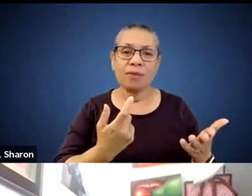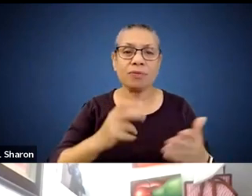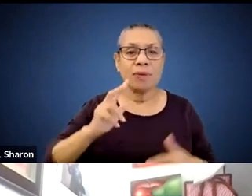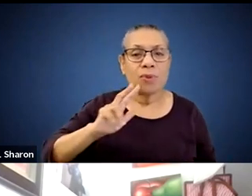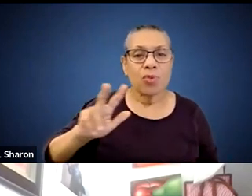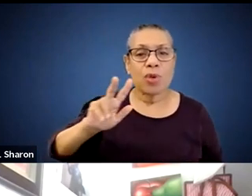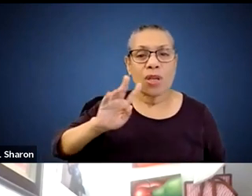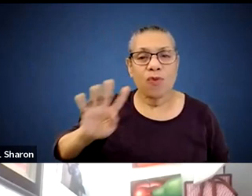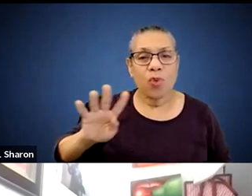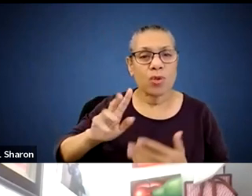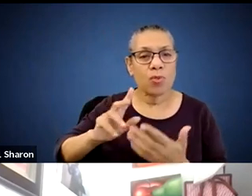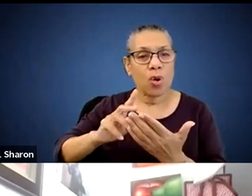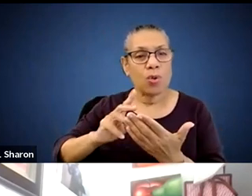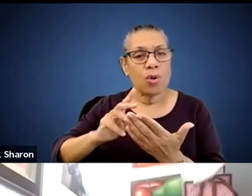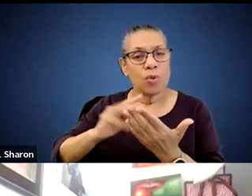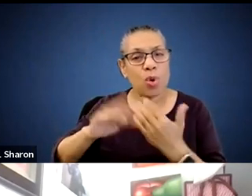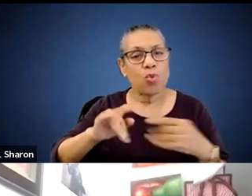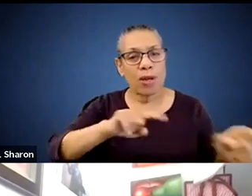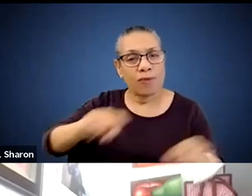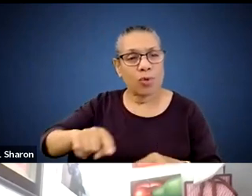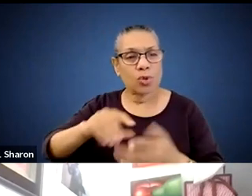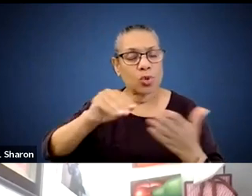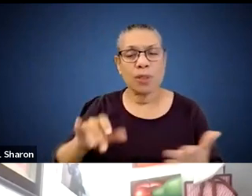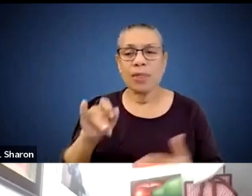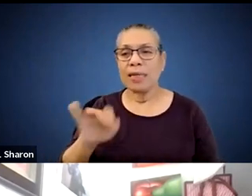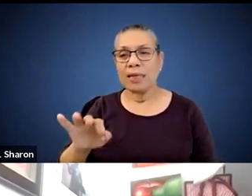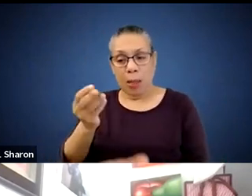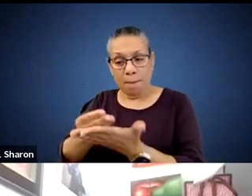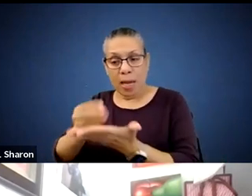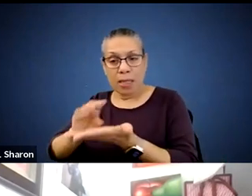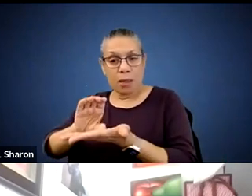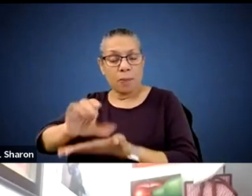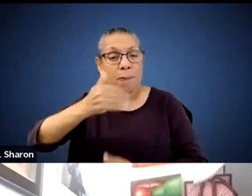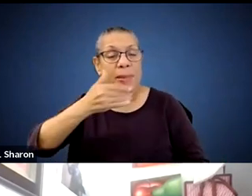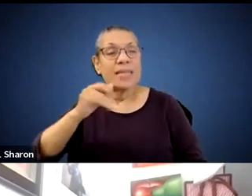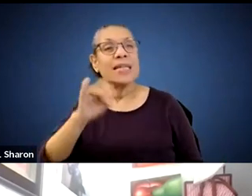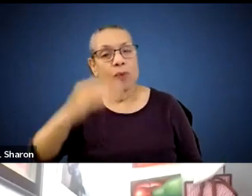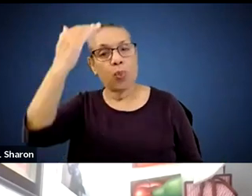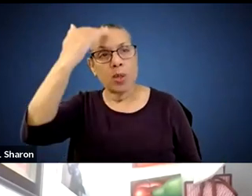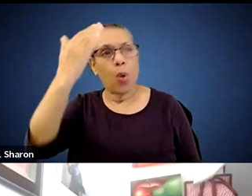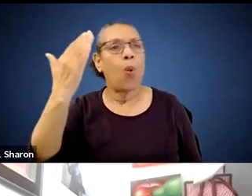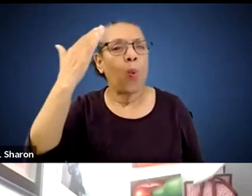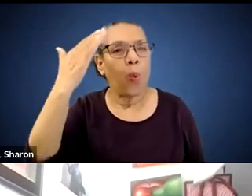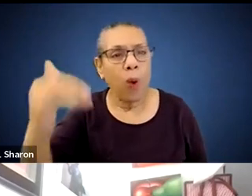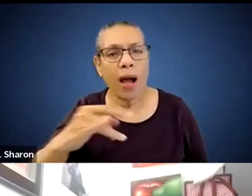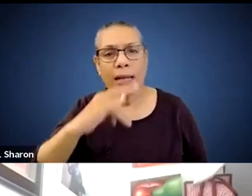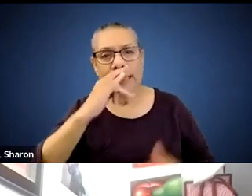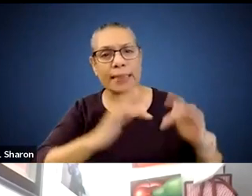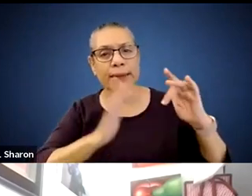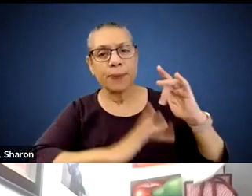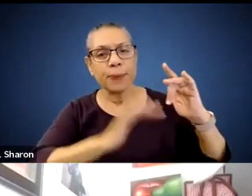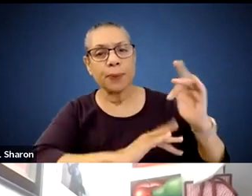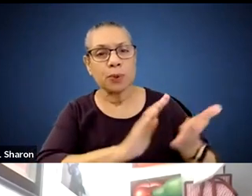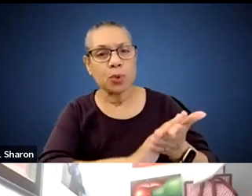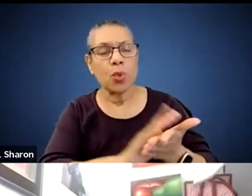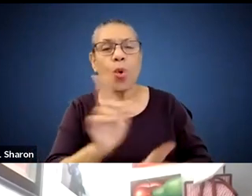just like if we have to we can deploy the resources smarter if we know and and sort of more real numbers what where the